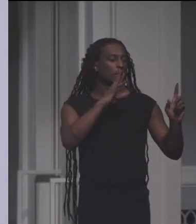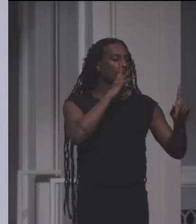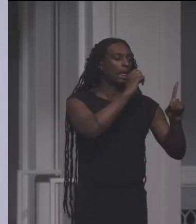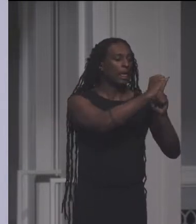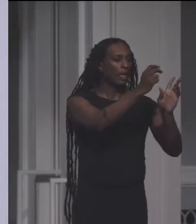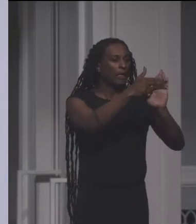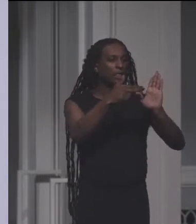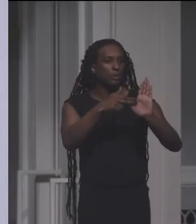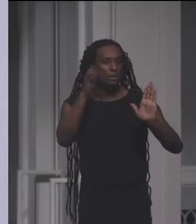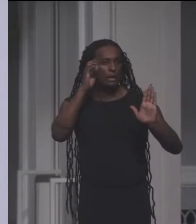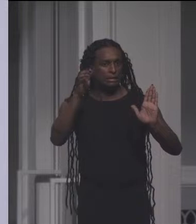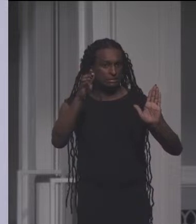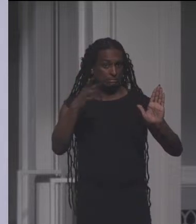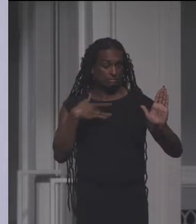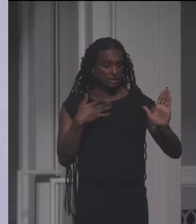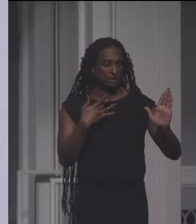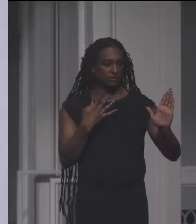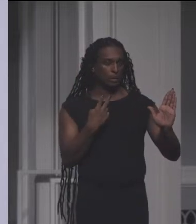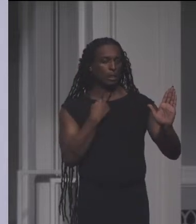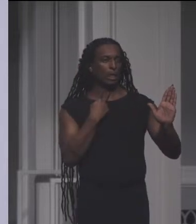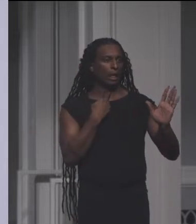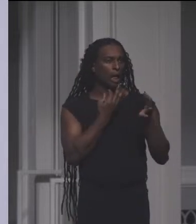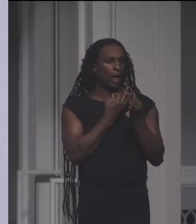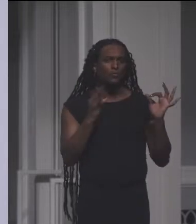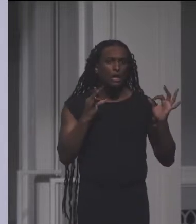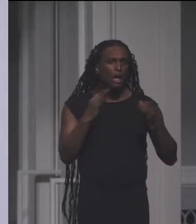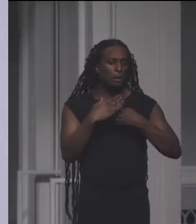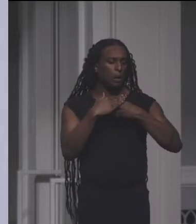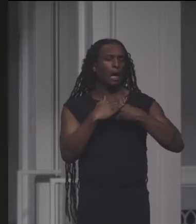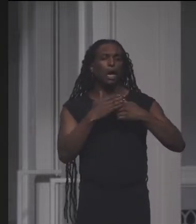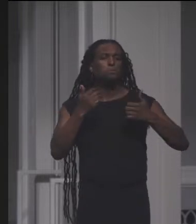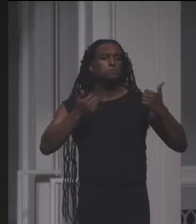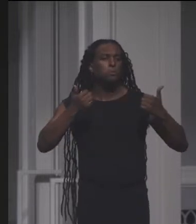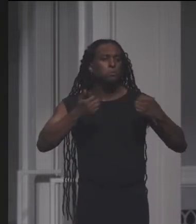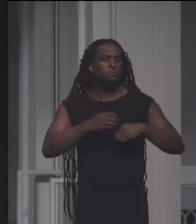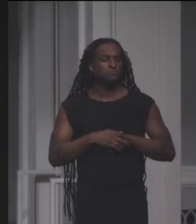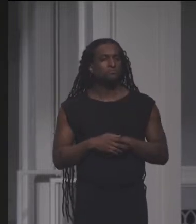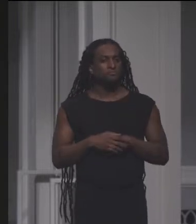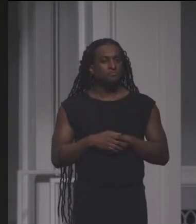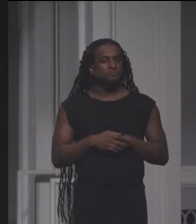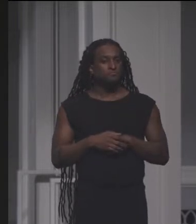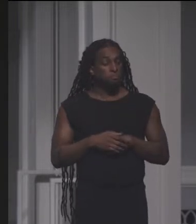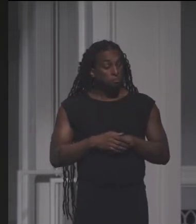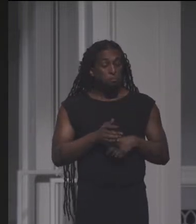concepts? So do you feel It's interesting. Actually, I don't...